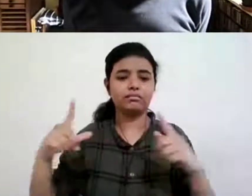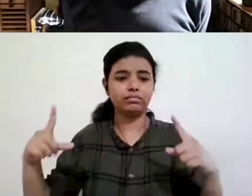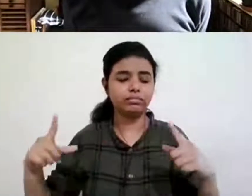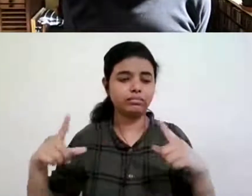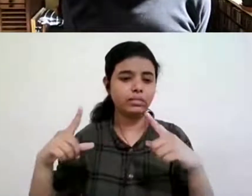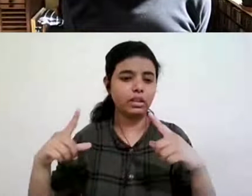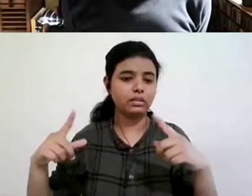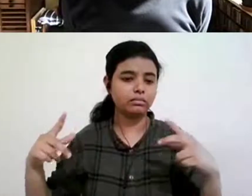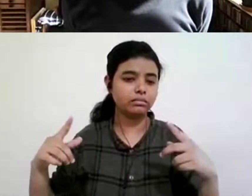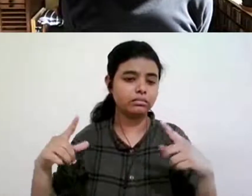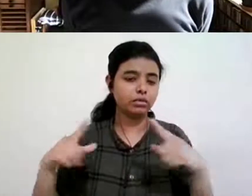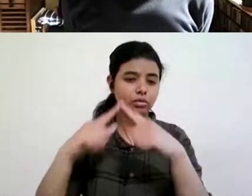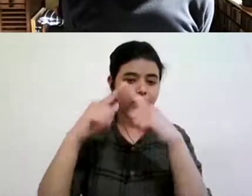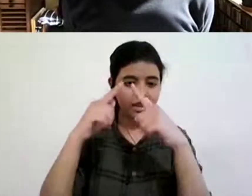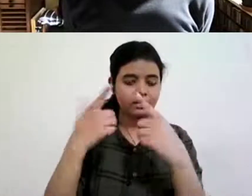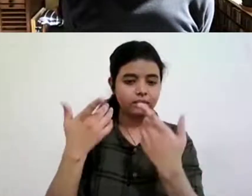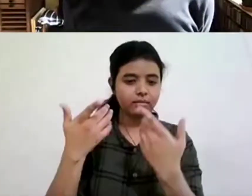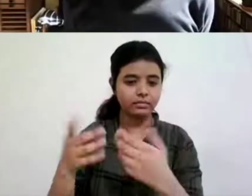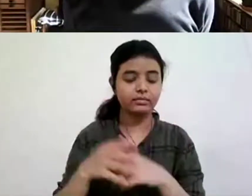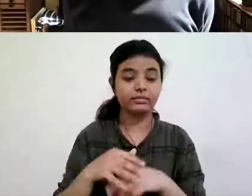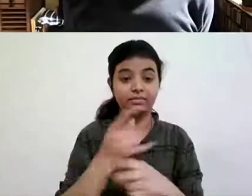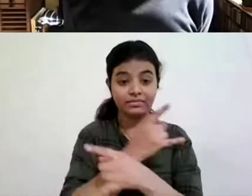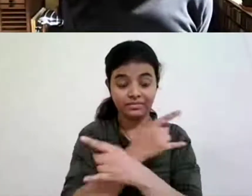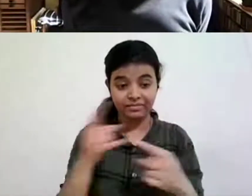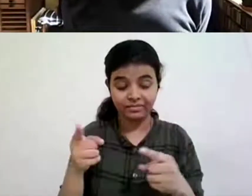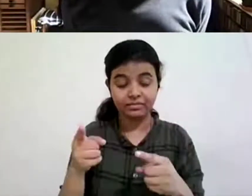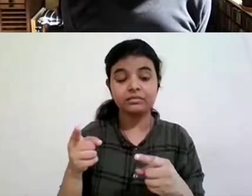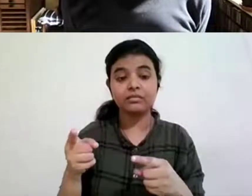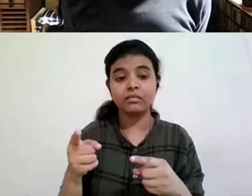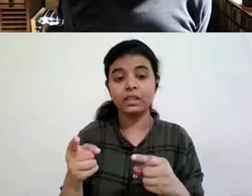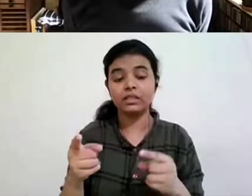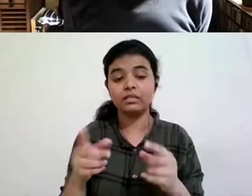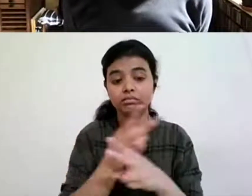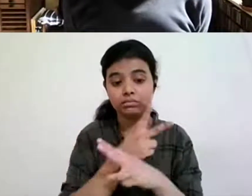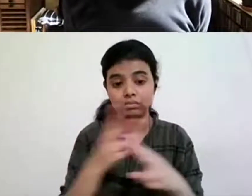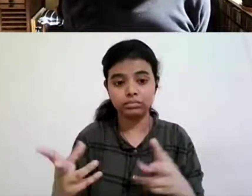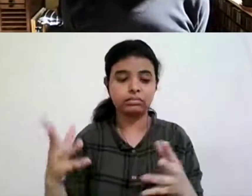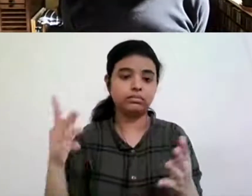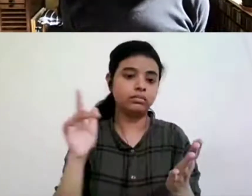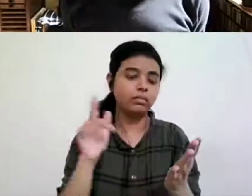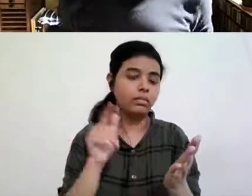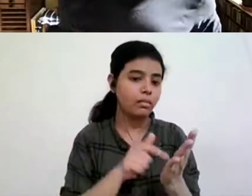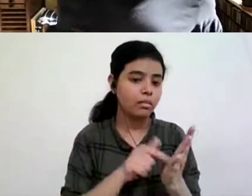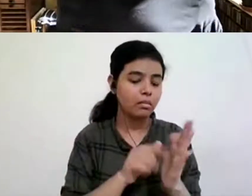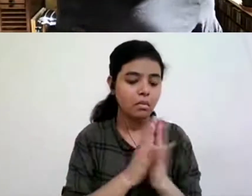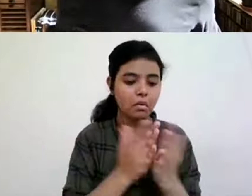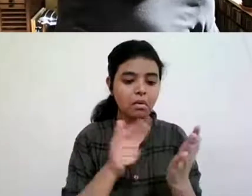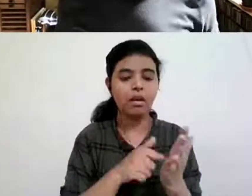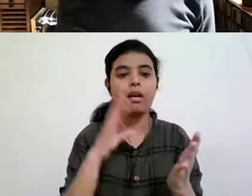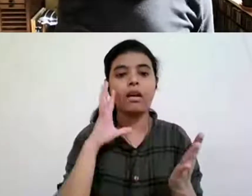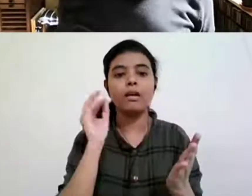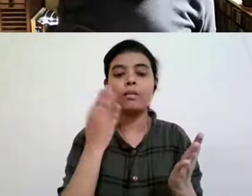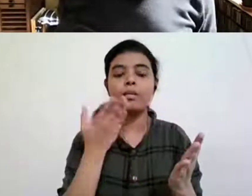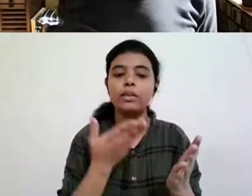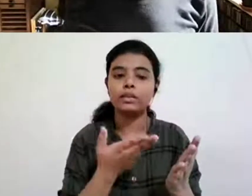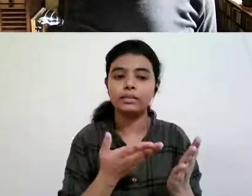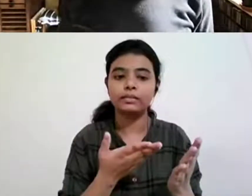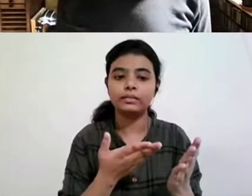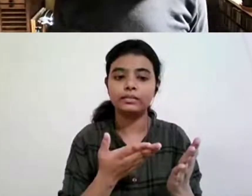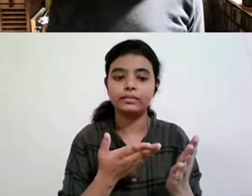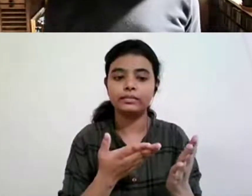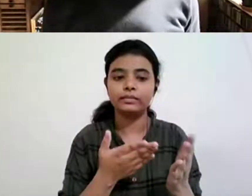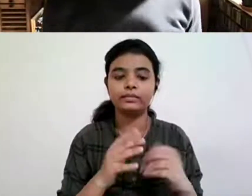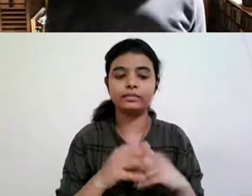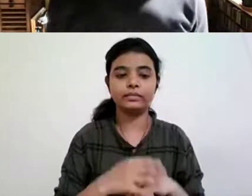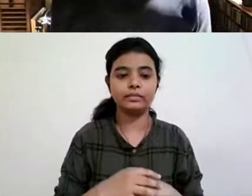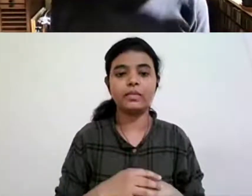notable awards for this. So this particular book is inclusive in the sense that, but I will let Gregor speak